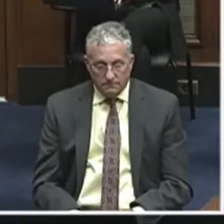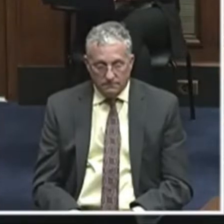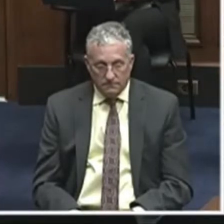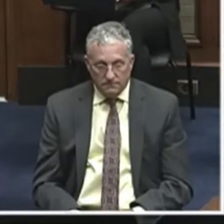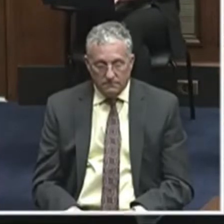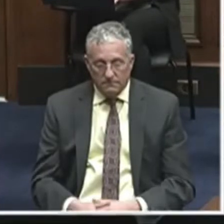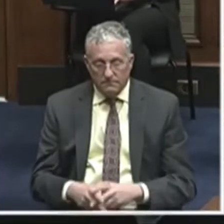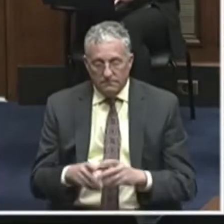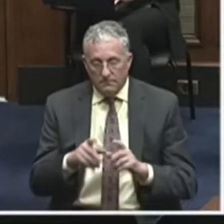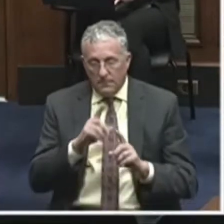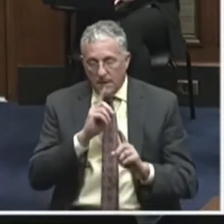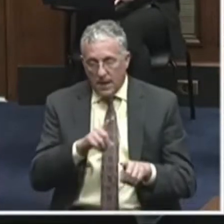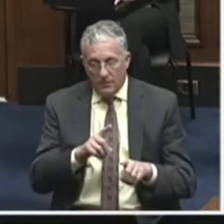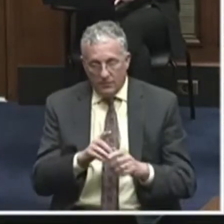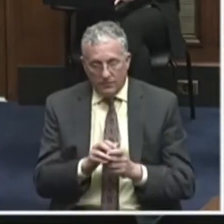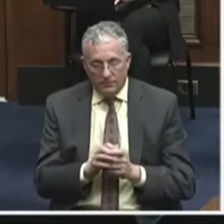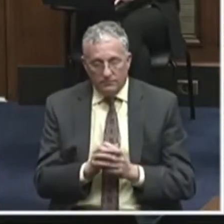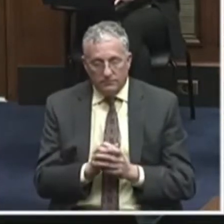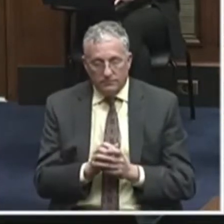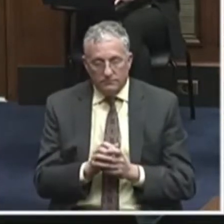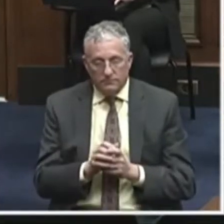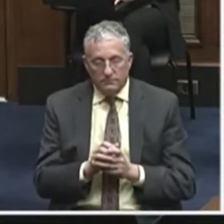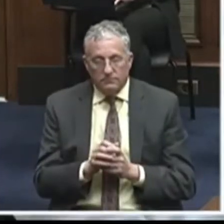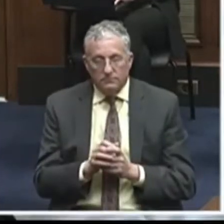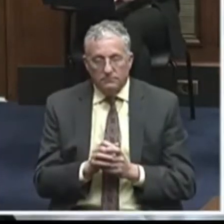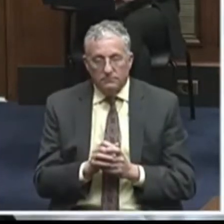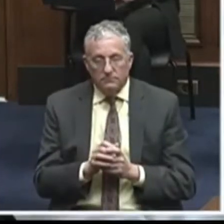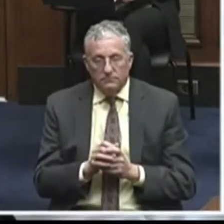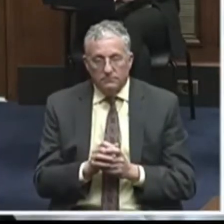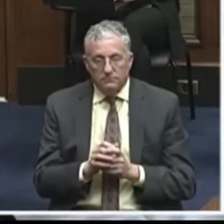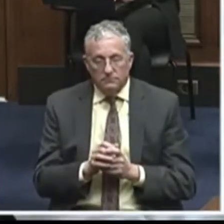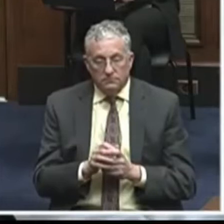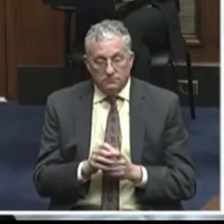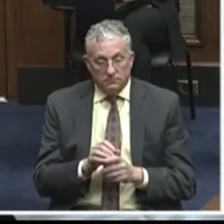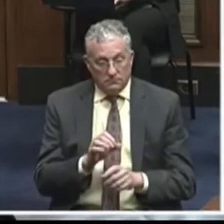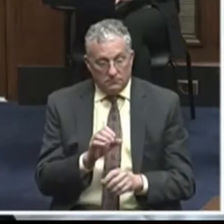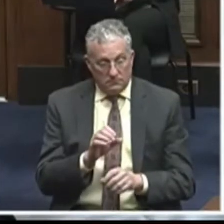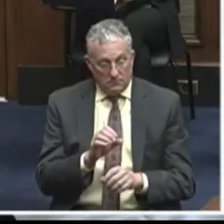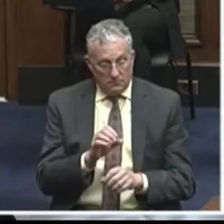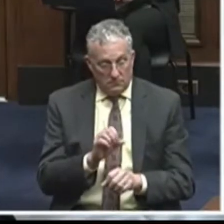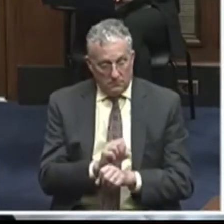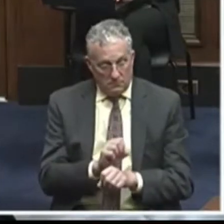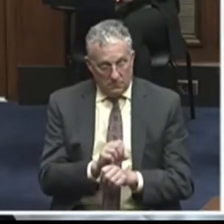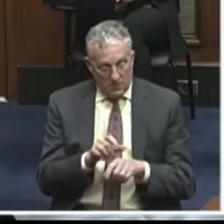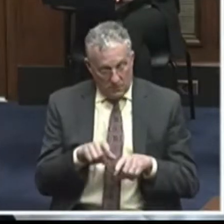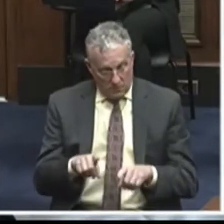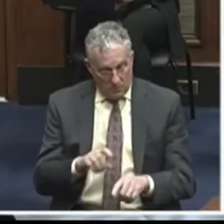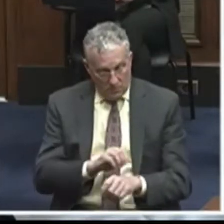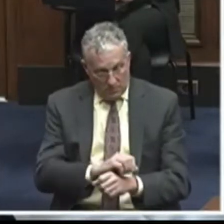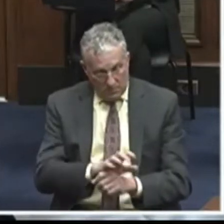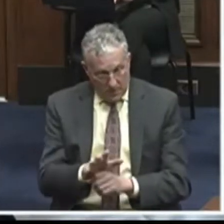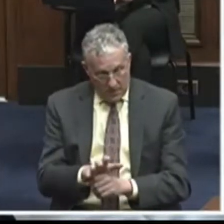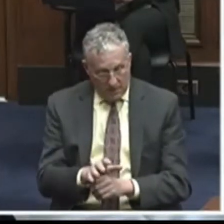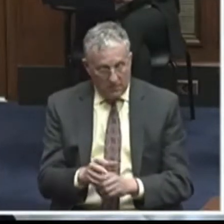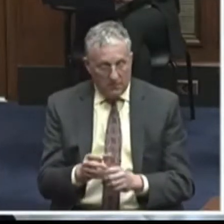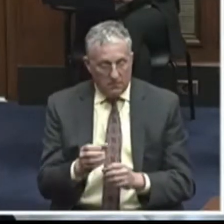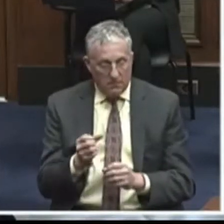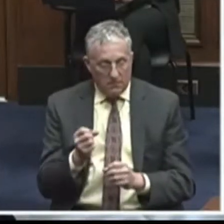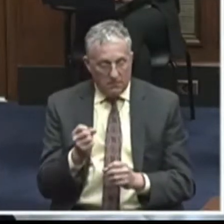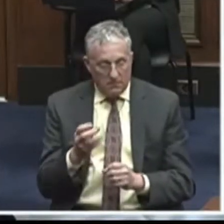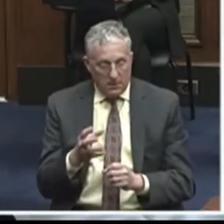As of August 2020, 1 in 5 workers with disabilities lost employment during the pandemic, which does not